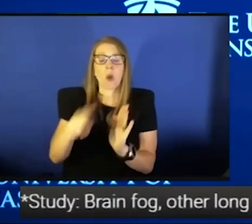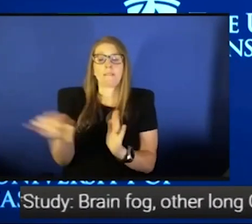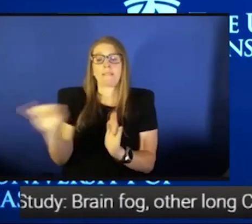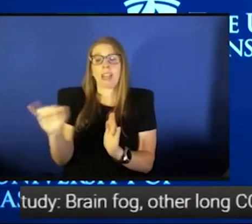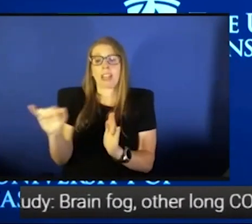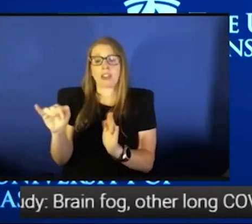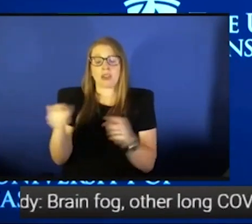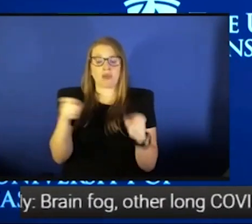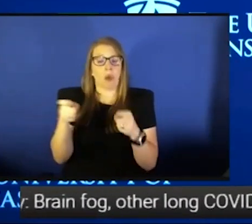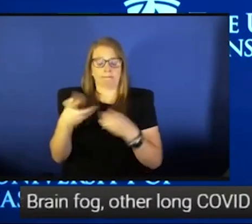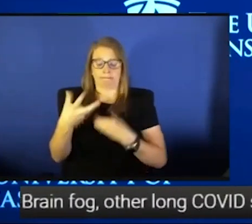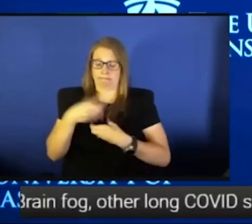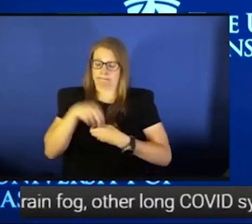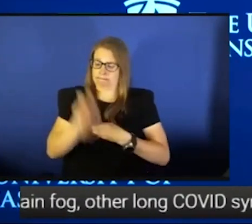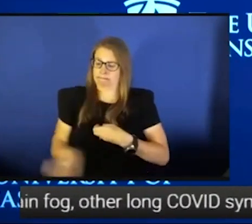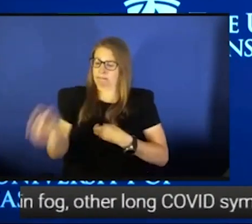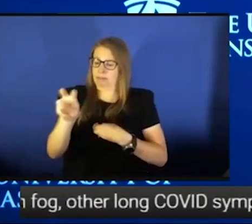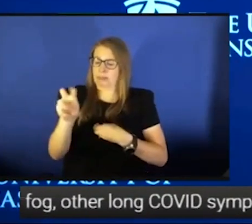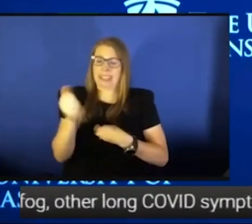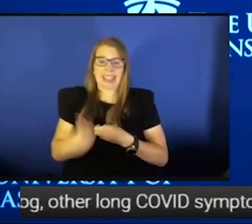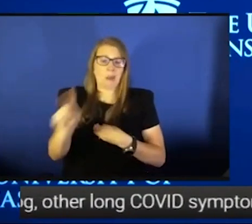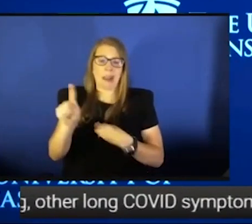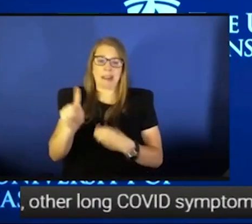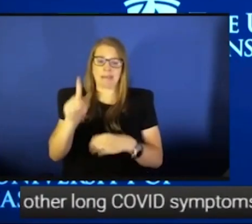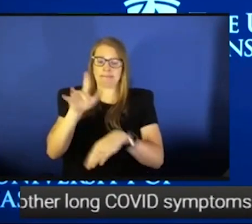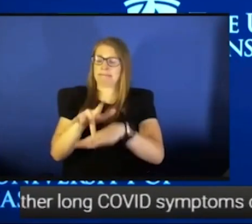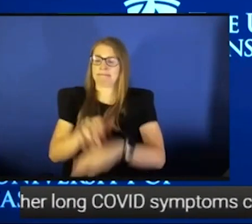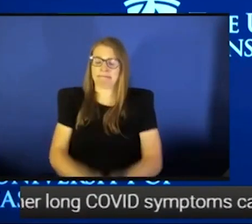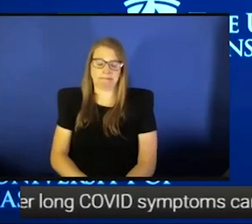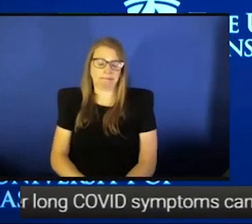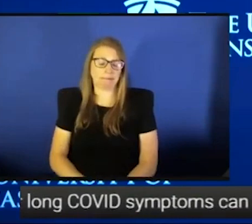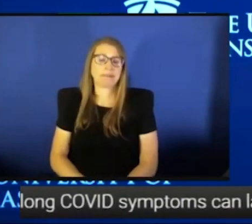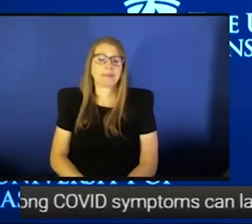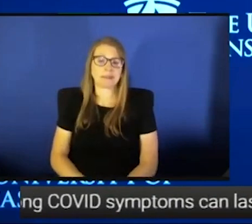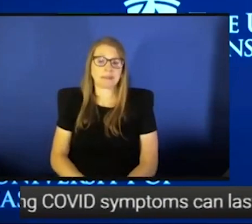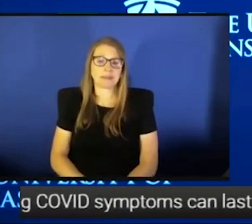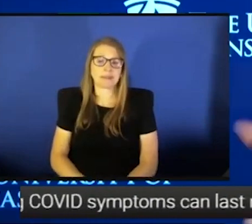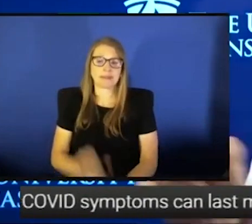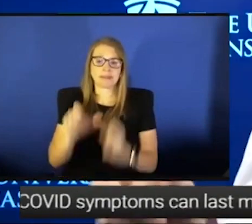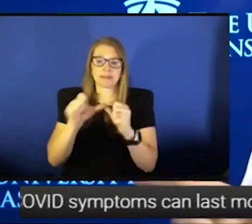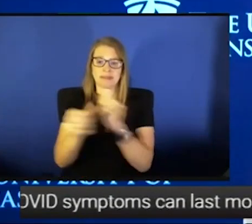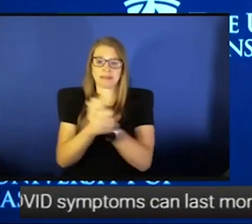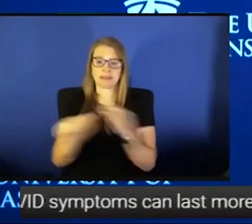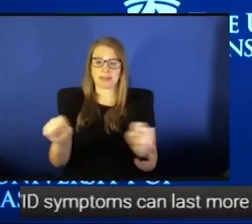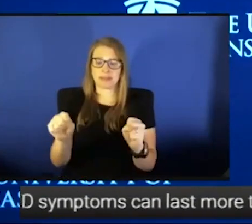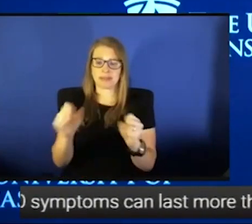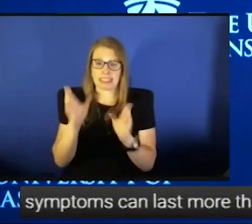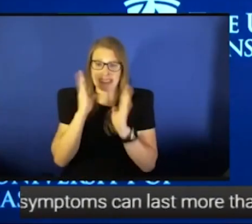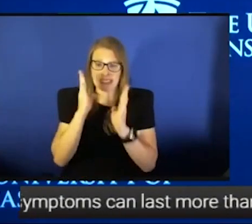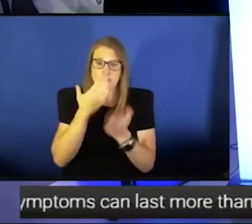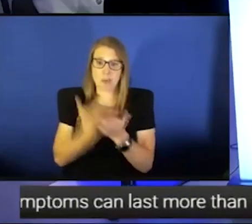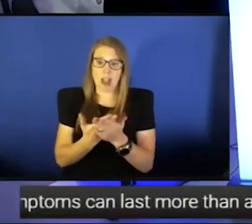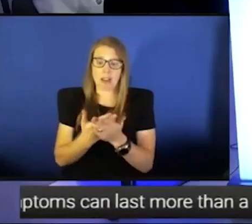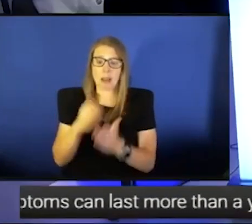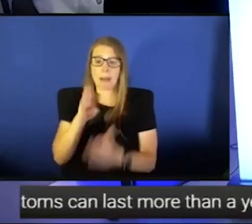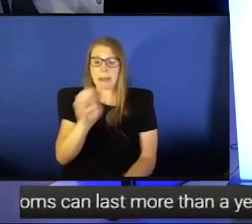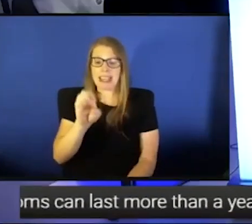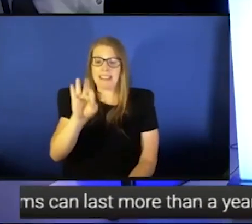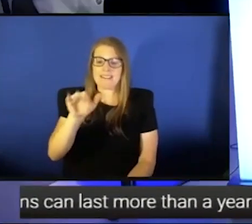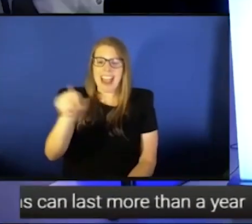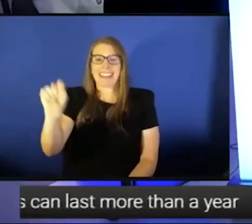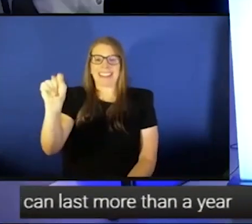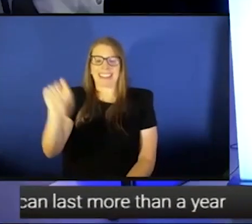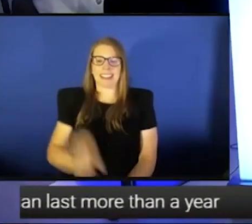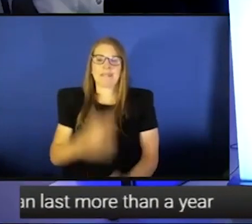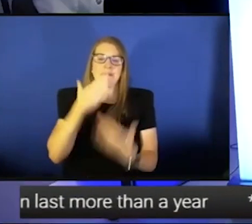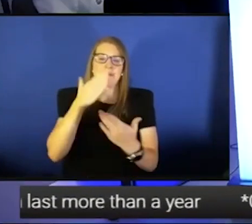still travel with you. They still keep you safe wherever you go. Stay safe. Listen well. Be fast. Thank you so much, everyone, for